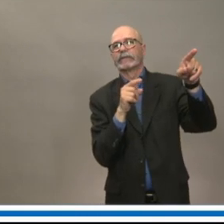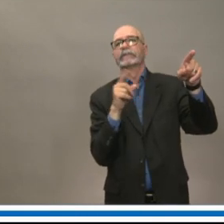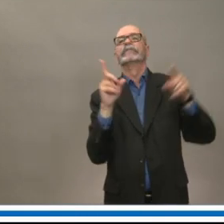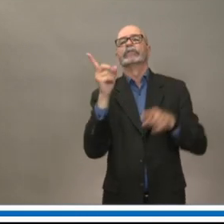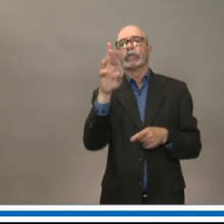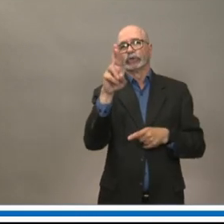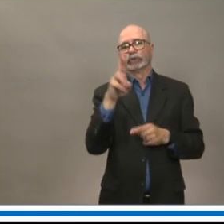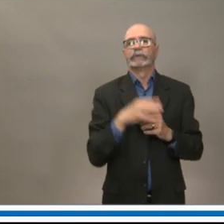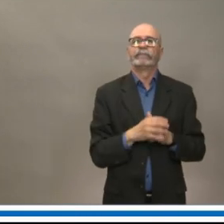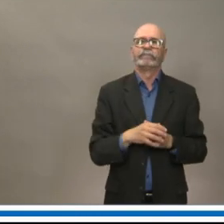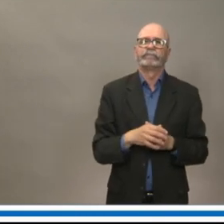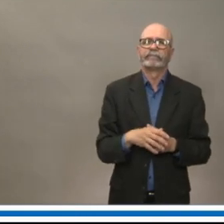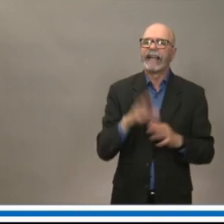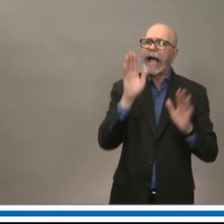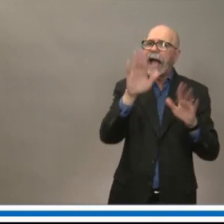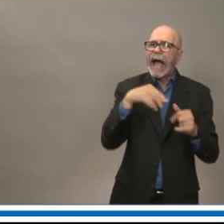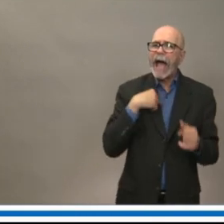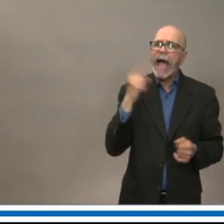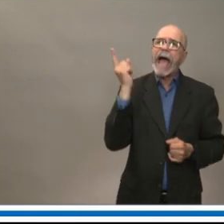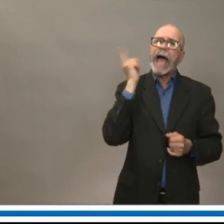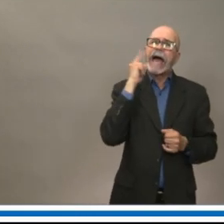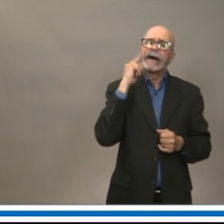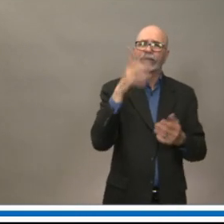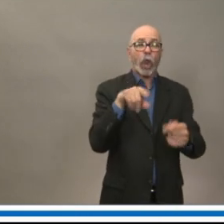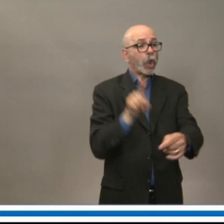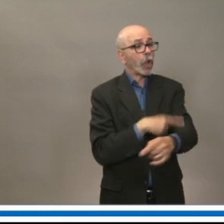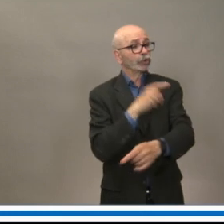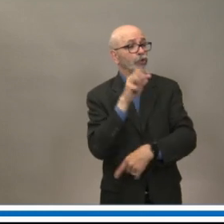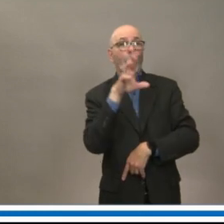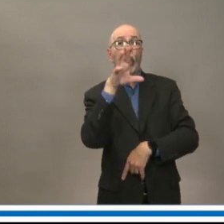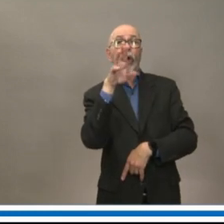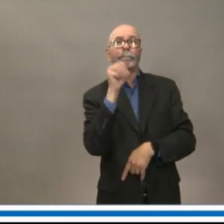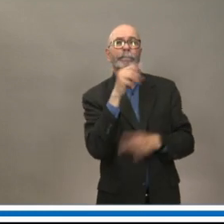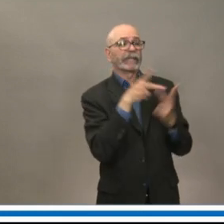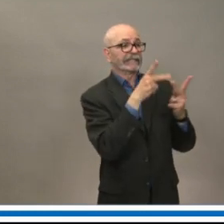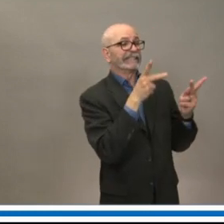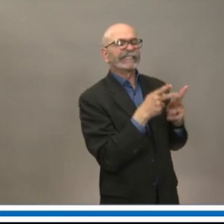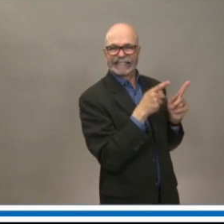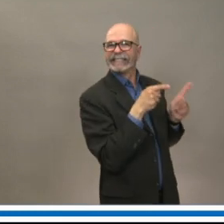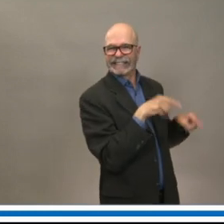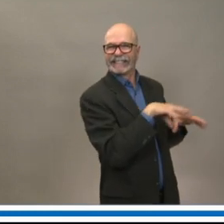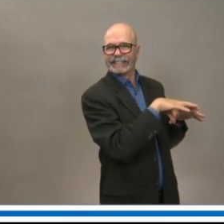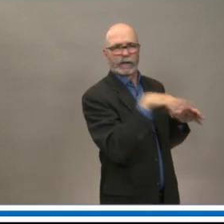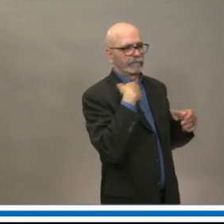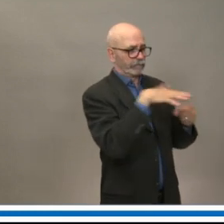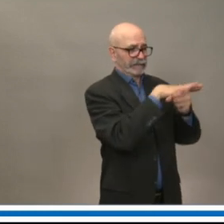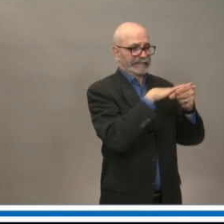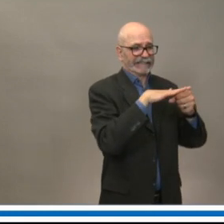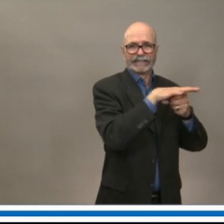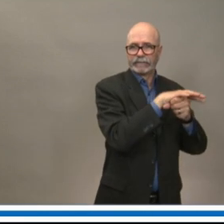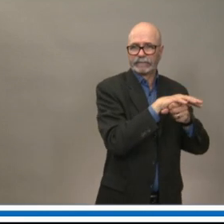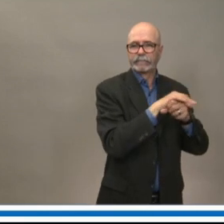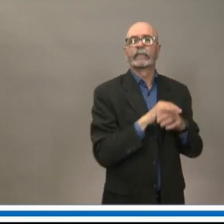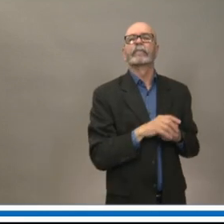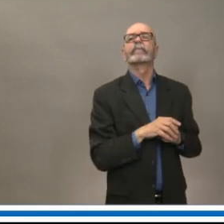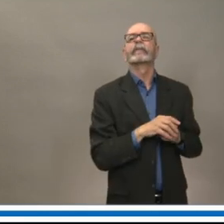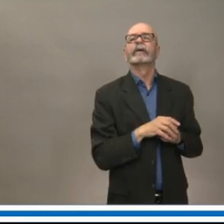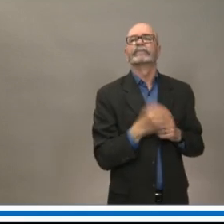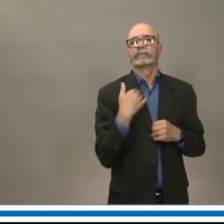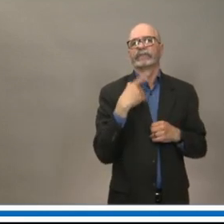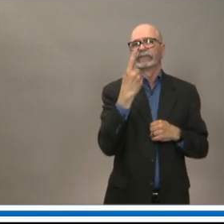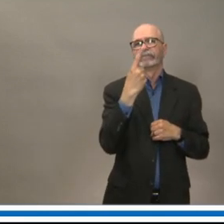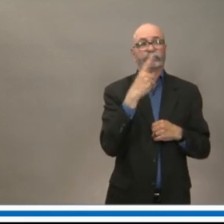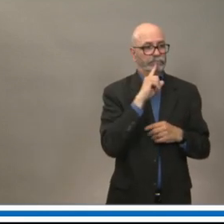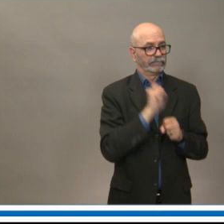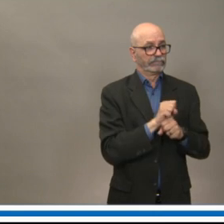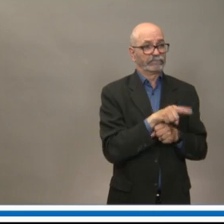care facility in the CBRM, which was announced to have had one confirmed case, which now has had 3 new